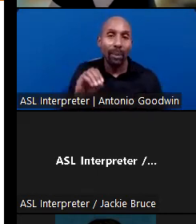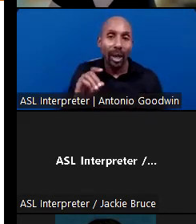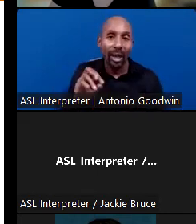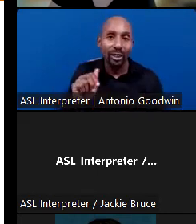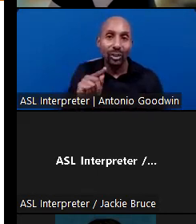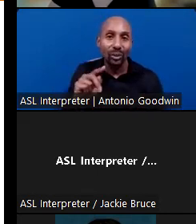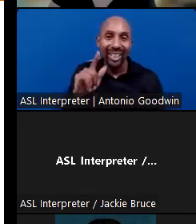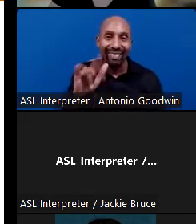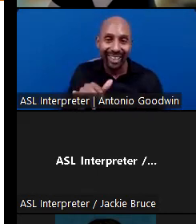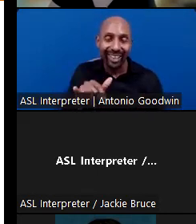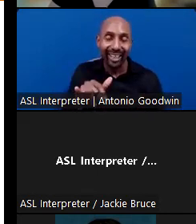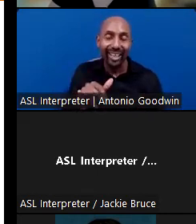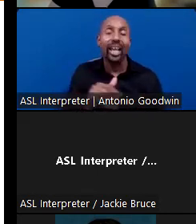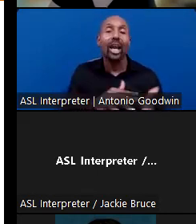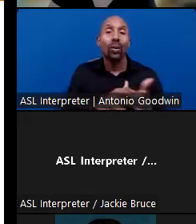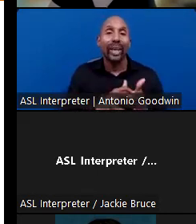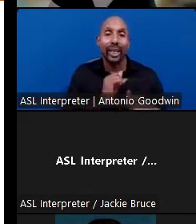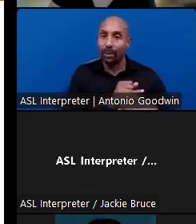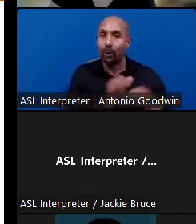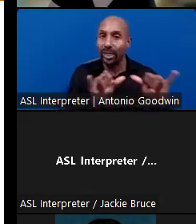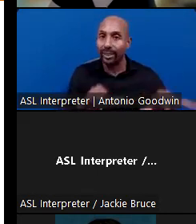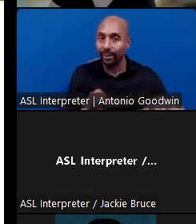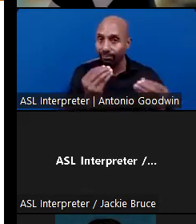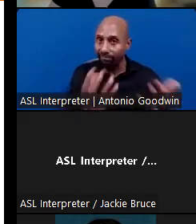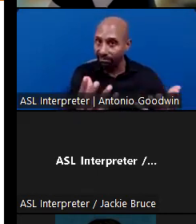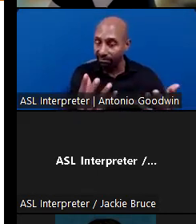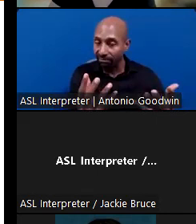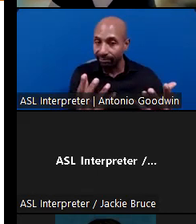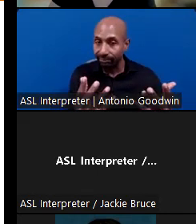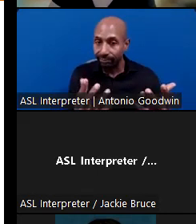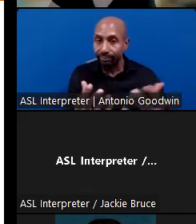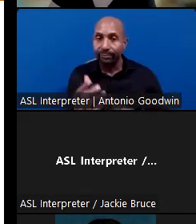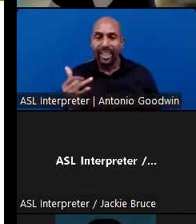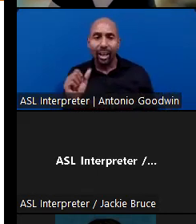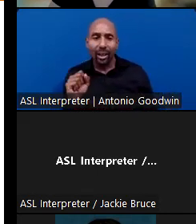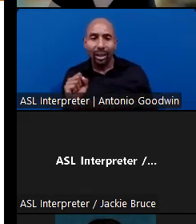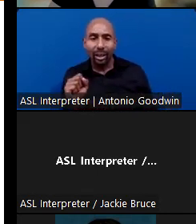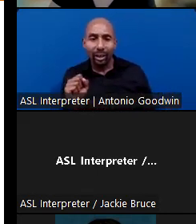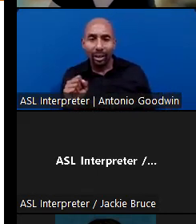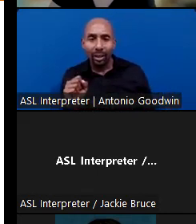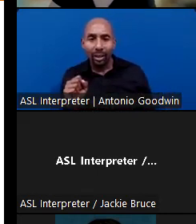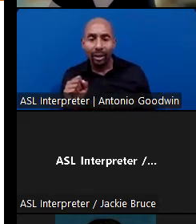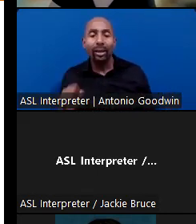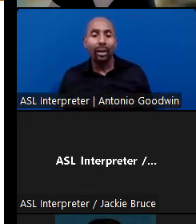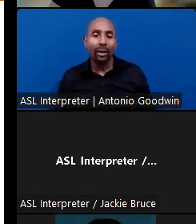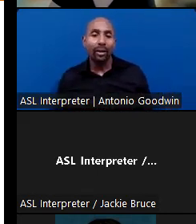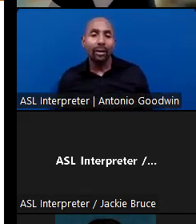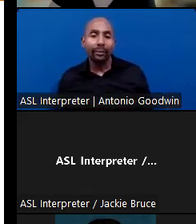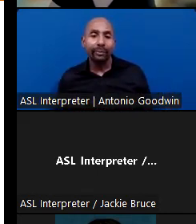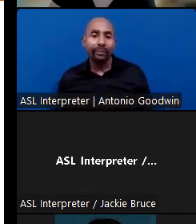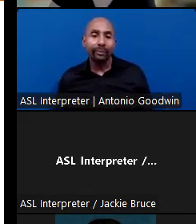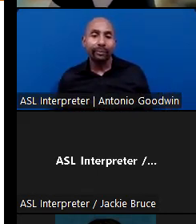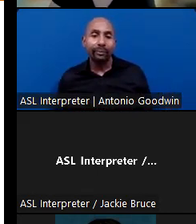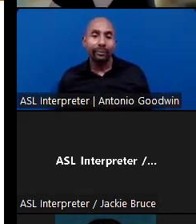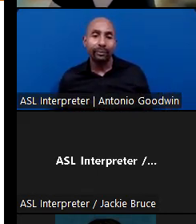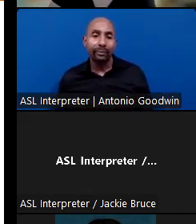organizations? Celie, I know we have a link. Oh, did you just put the link in the chat? No, that